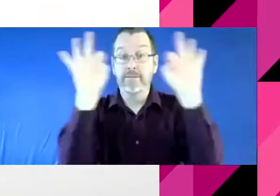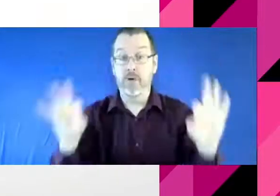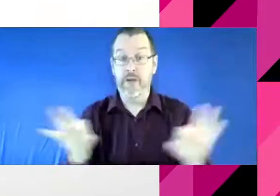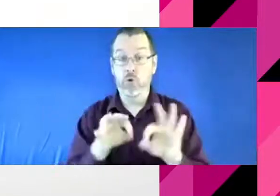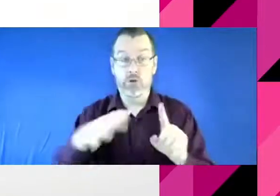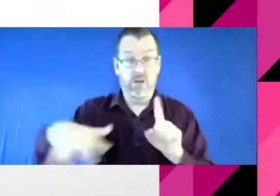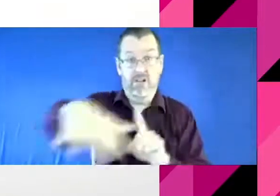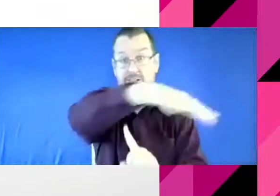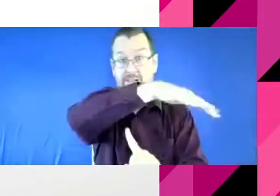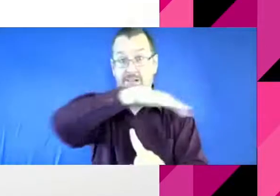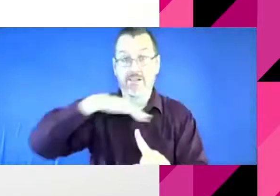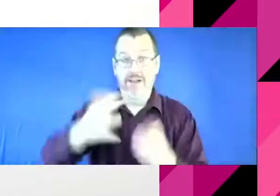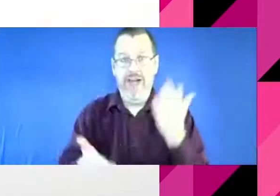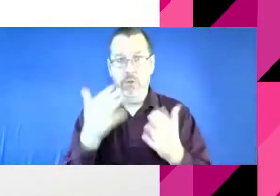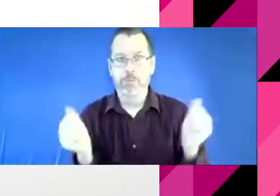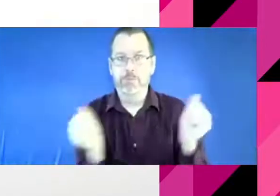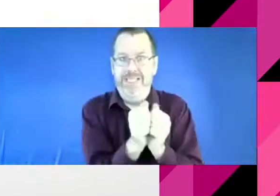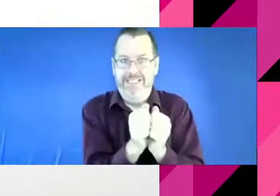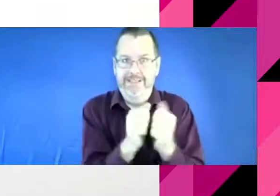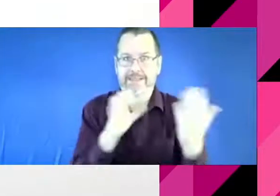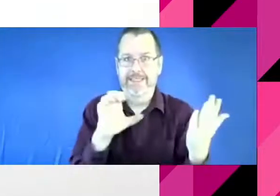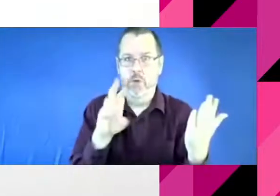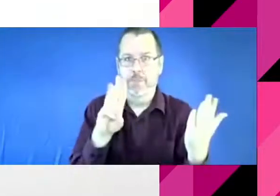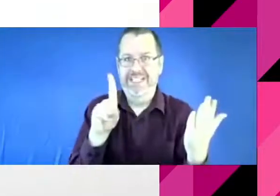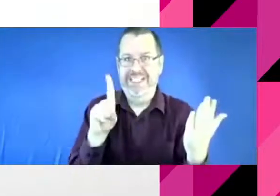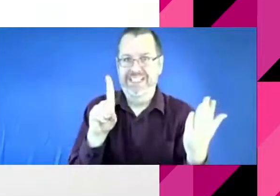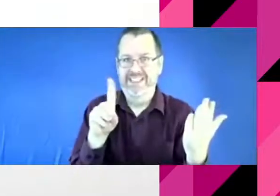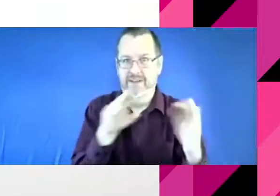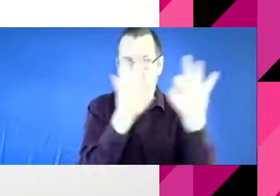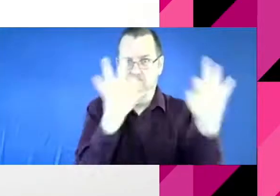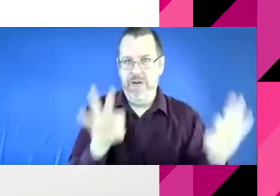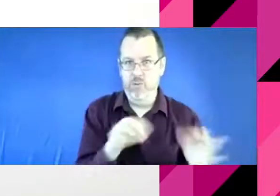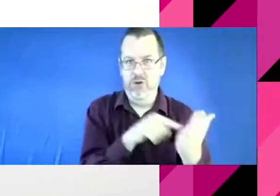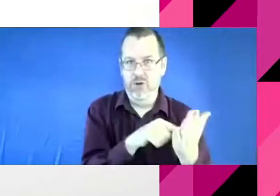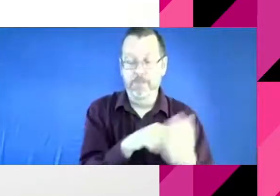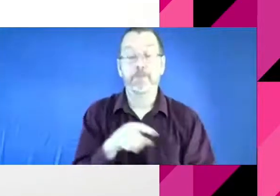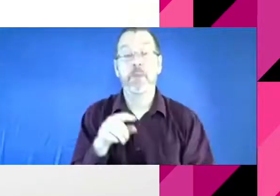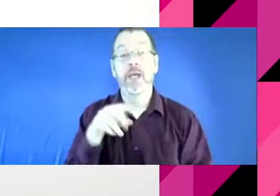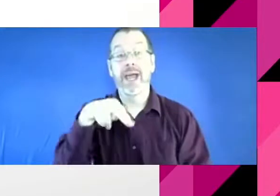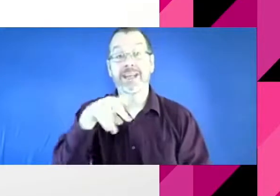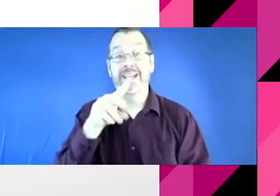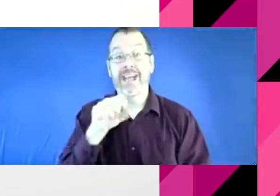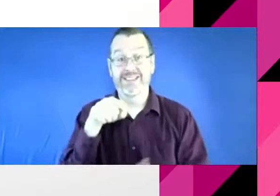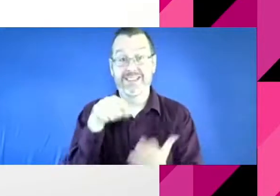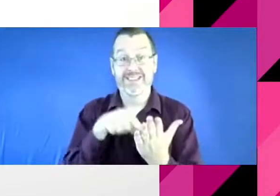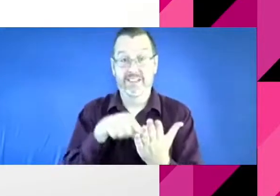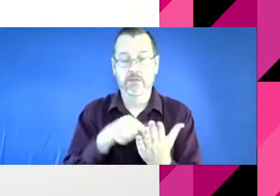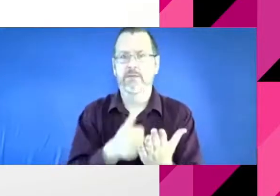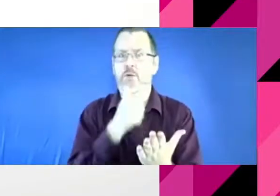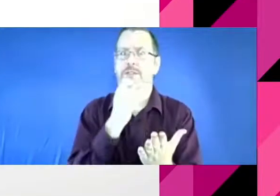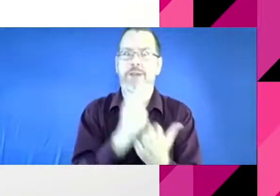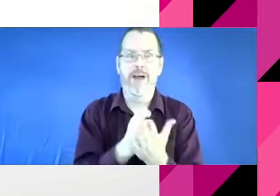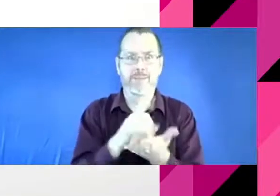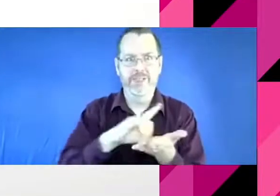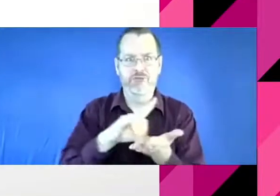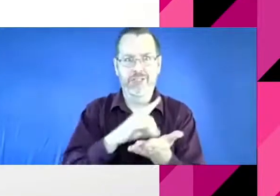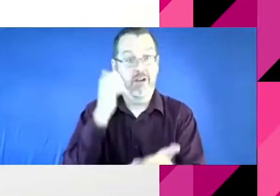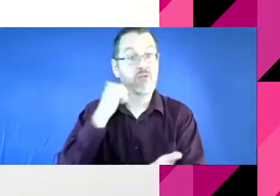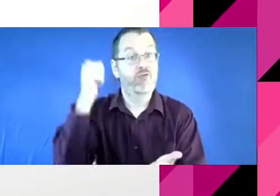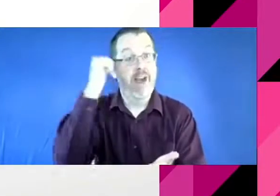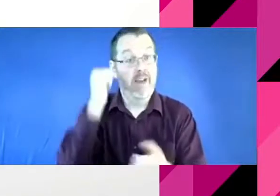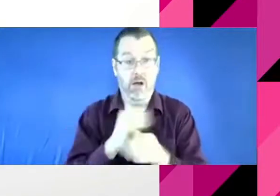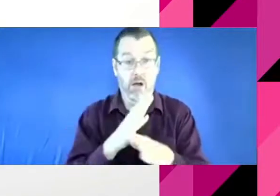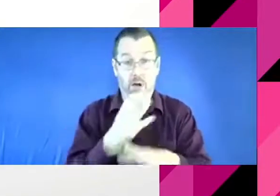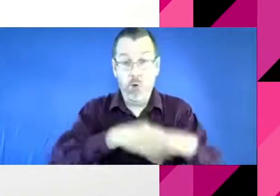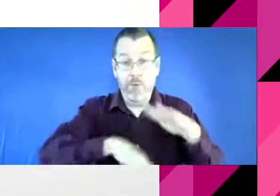obligations under the CRPD. The development of the NDS was the first time in Australia's history that all Australian governments